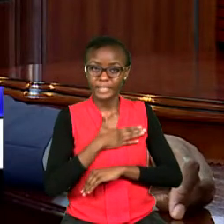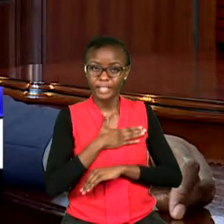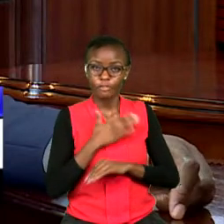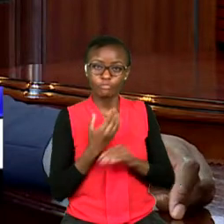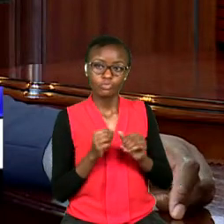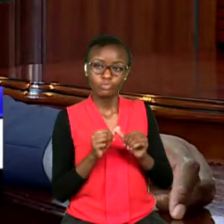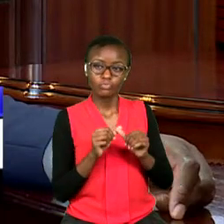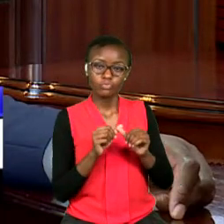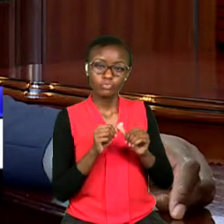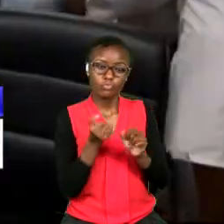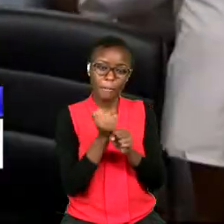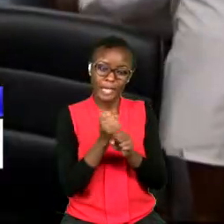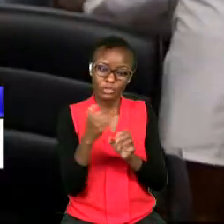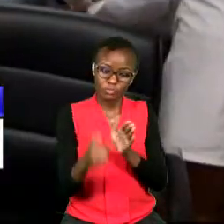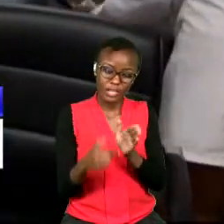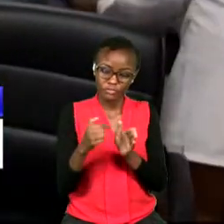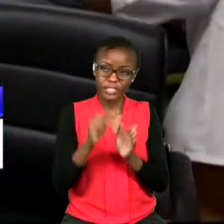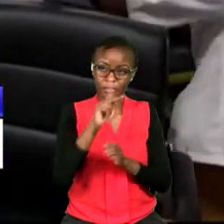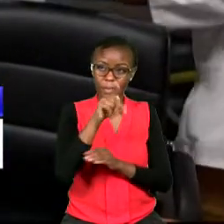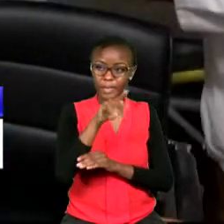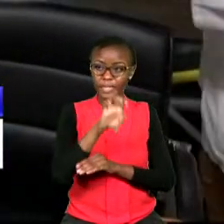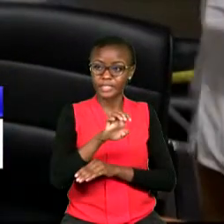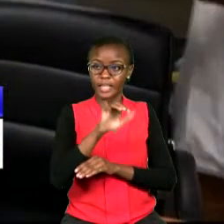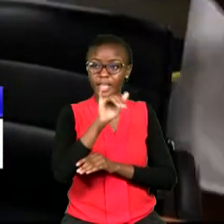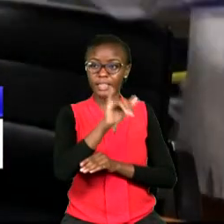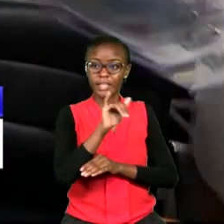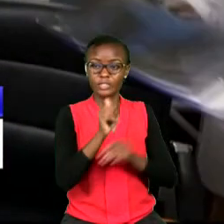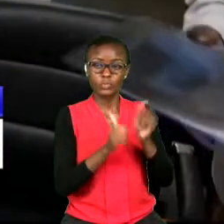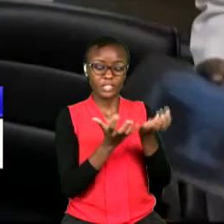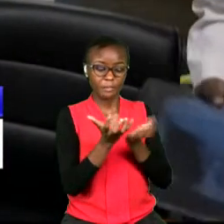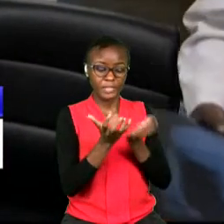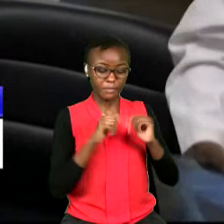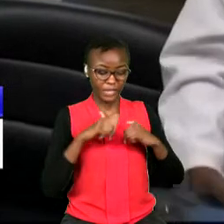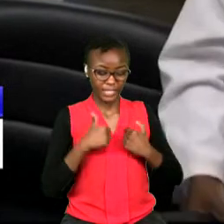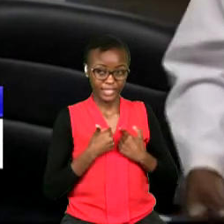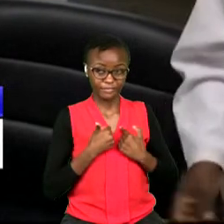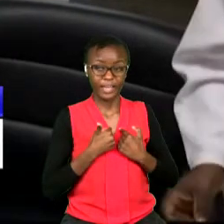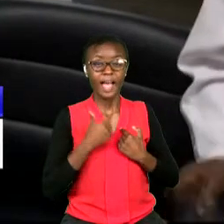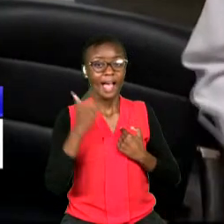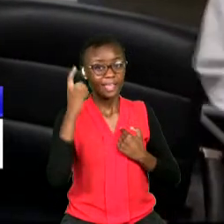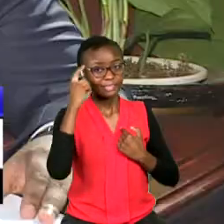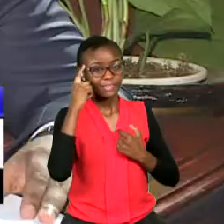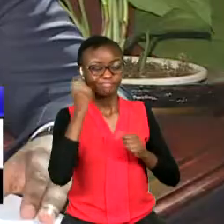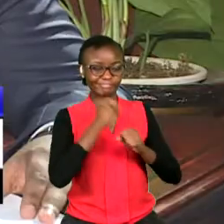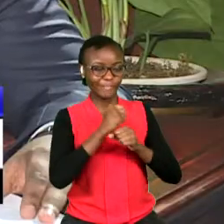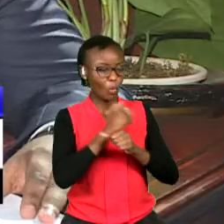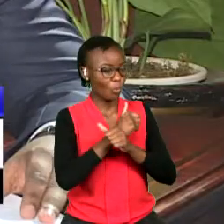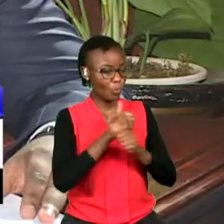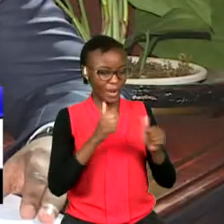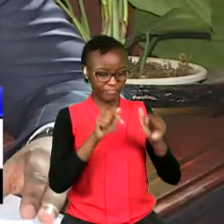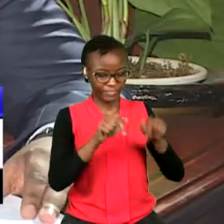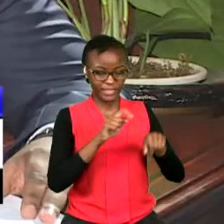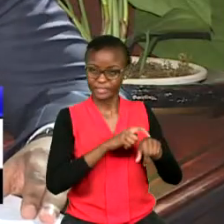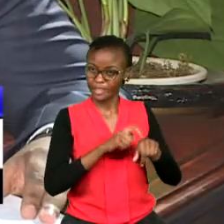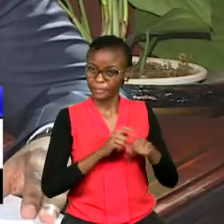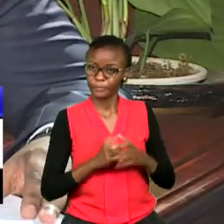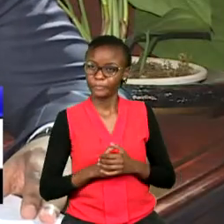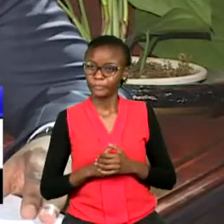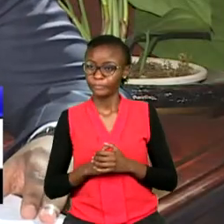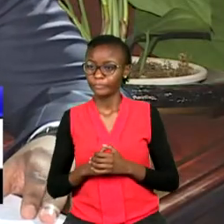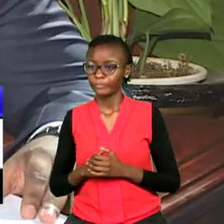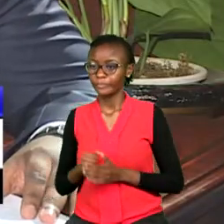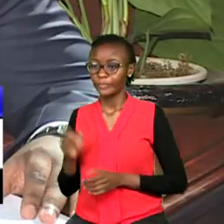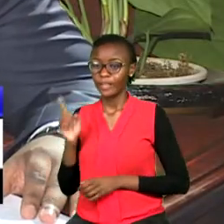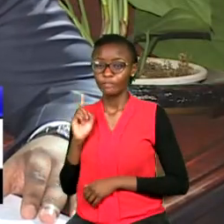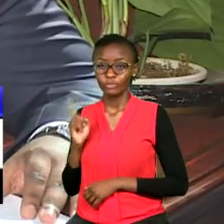produce PPEs. Those are some of the businesses have done well during this period. Dr. MWANGI, you have